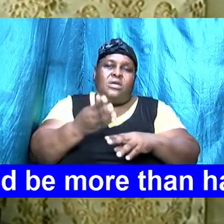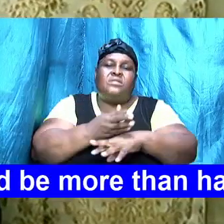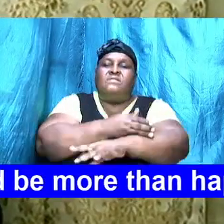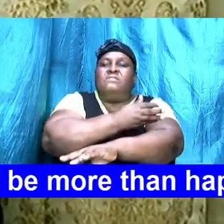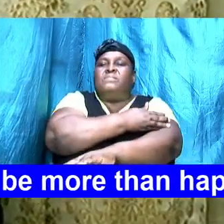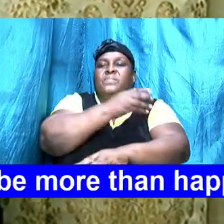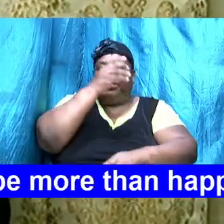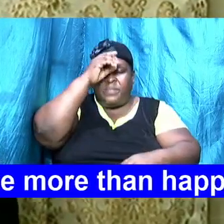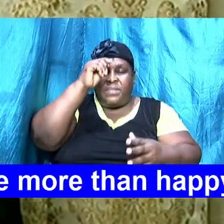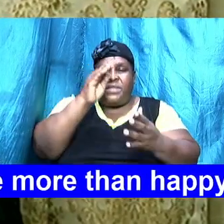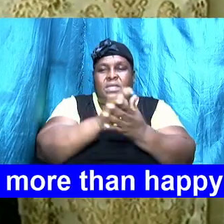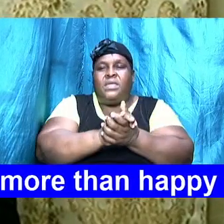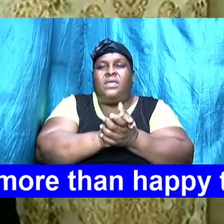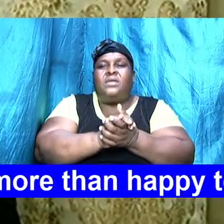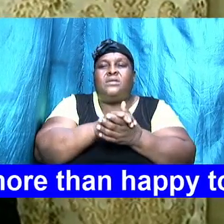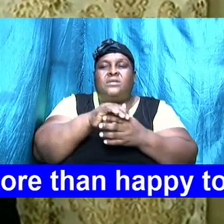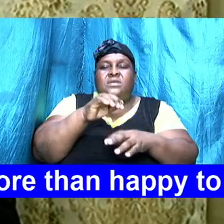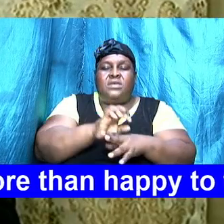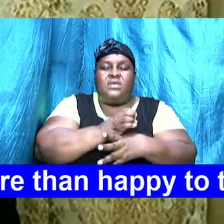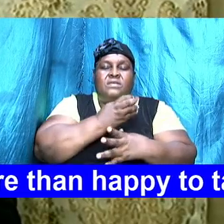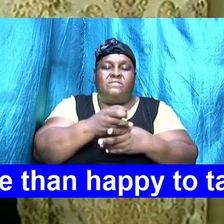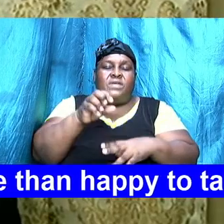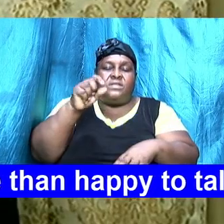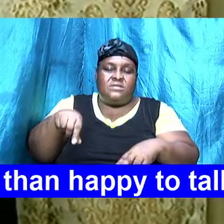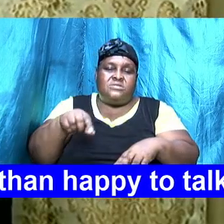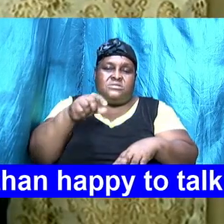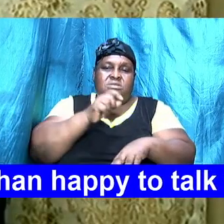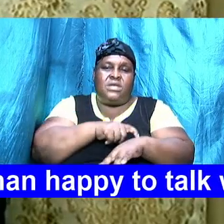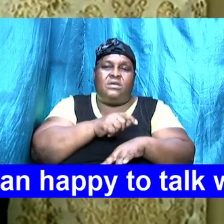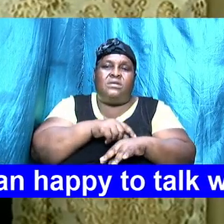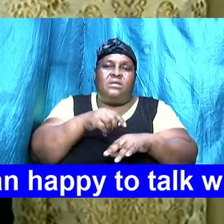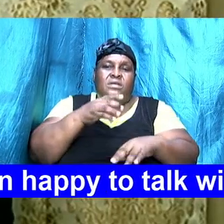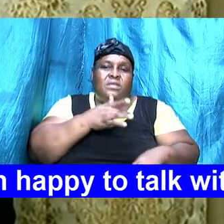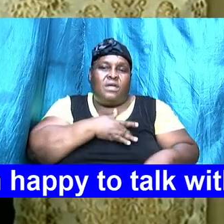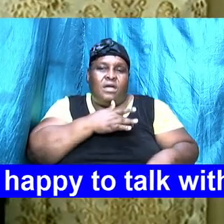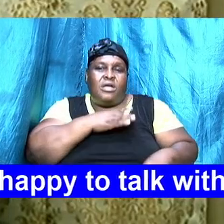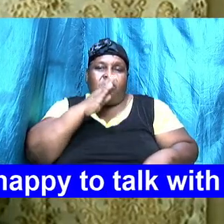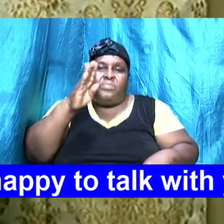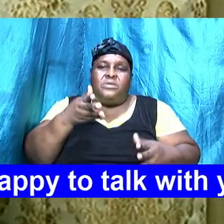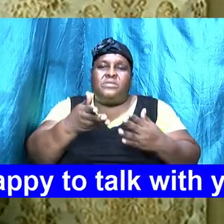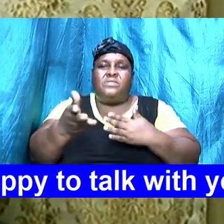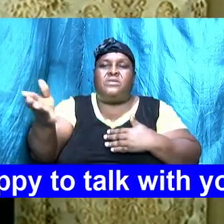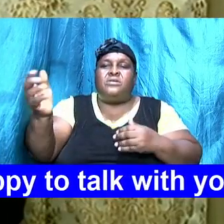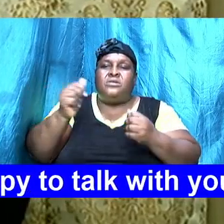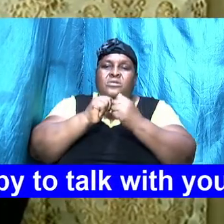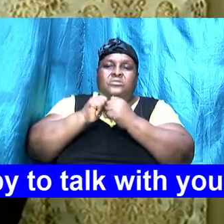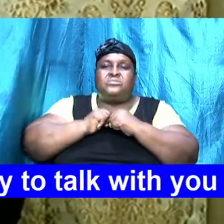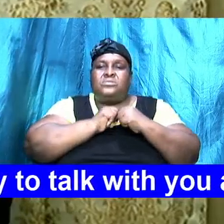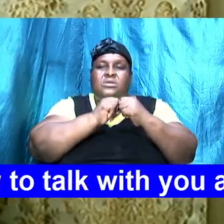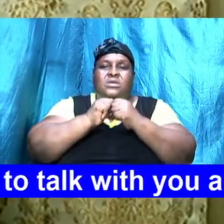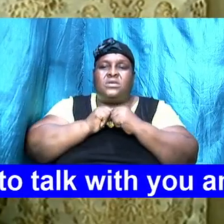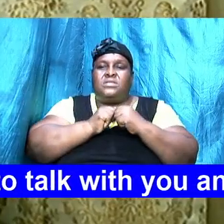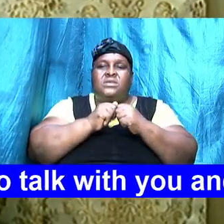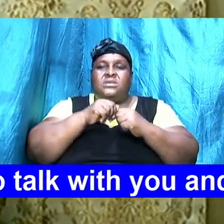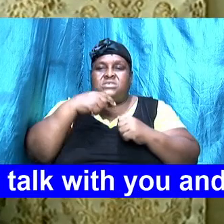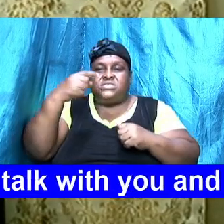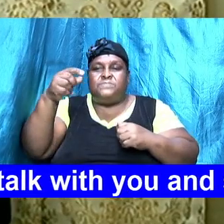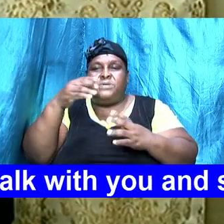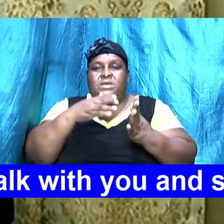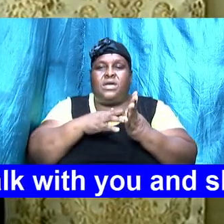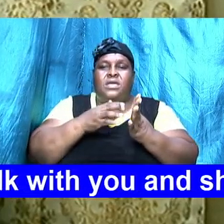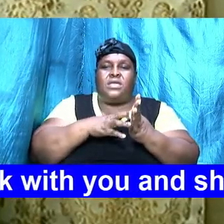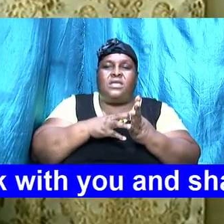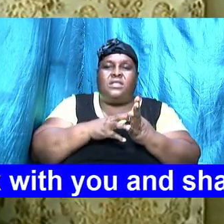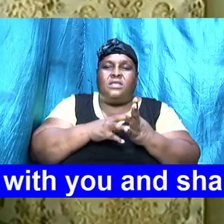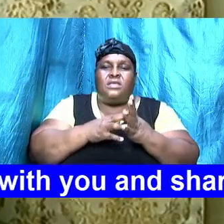their husband even at this time, and help that the heart will be there, so that together they can speak again,